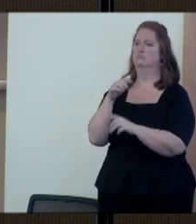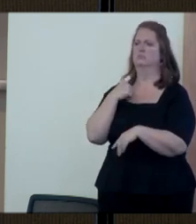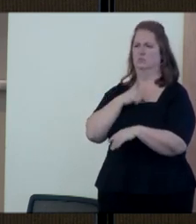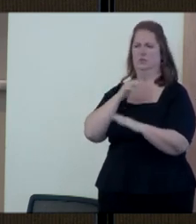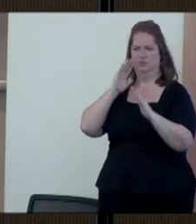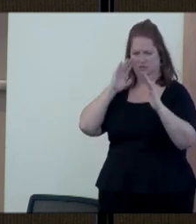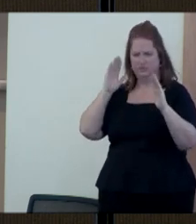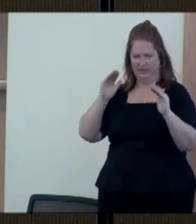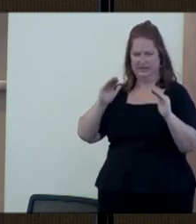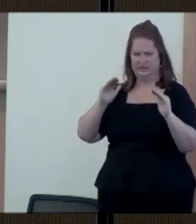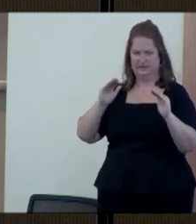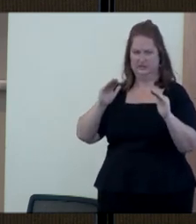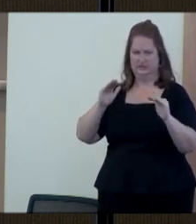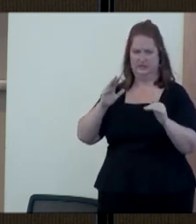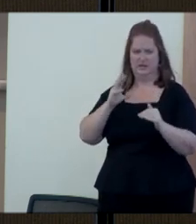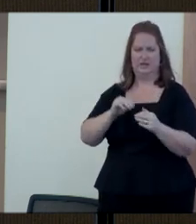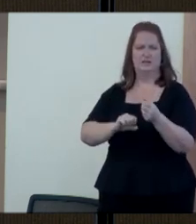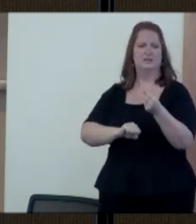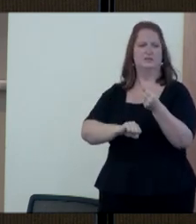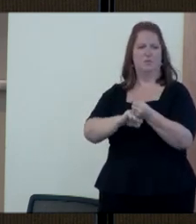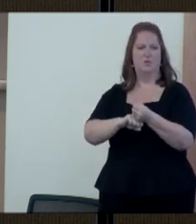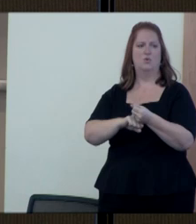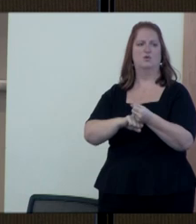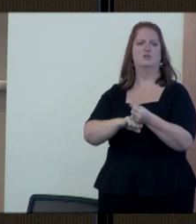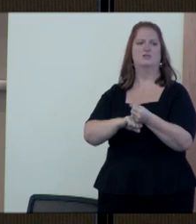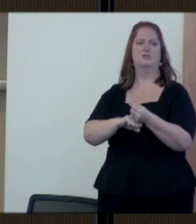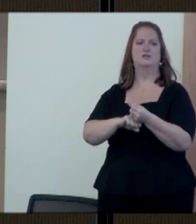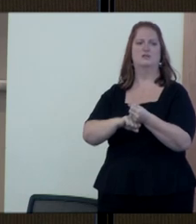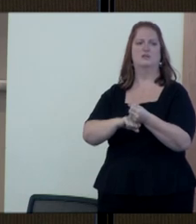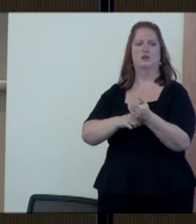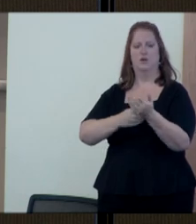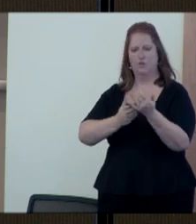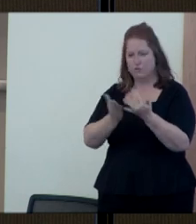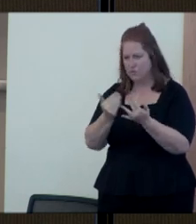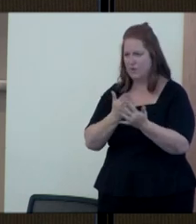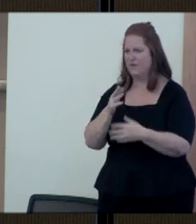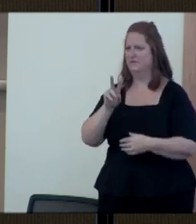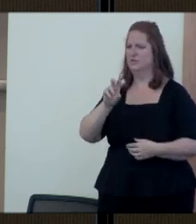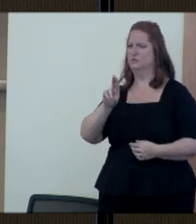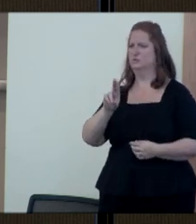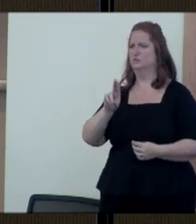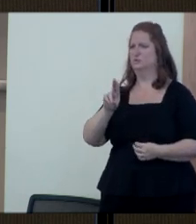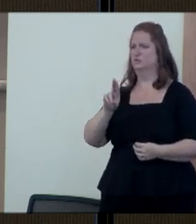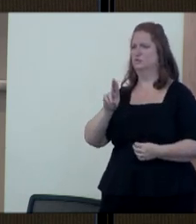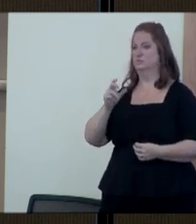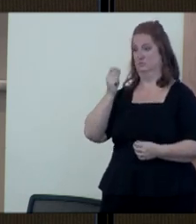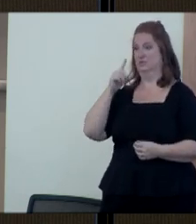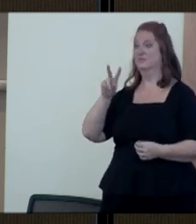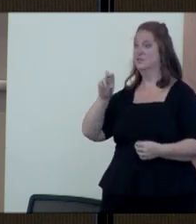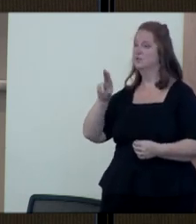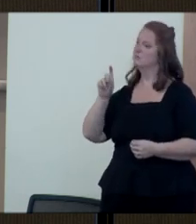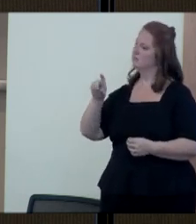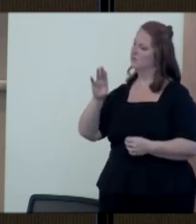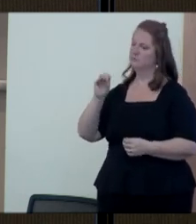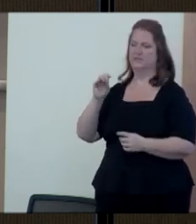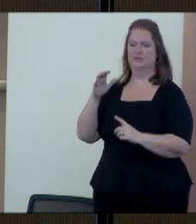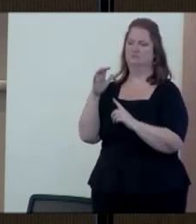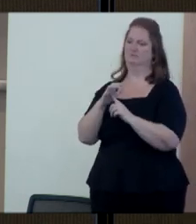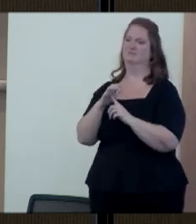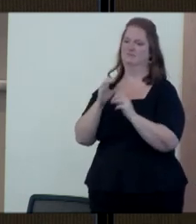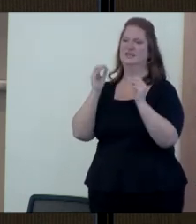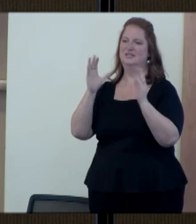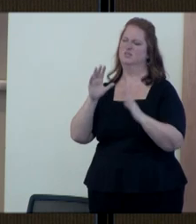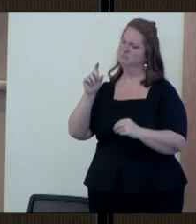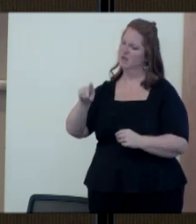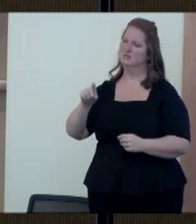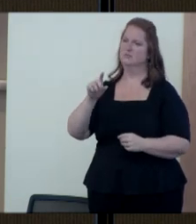expect and will support in every way throughout VCU. To be at VCU, you really need to be a great teacher. You need